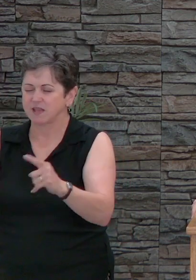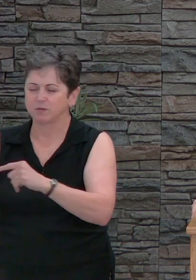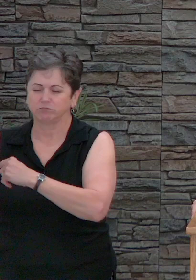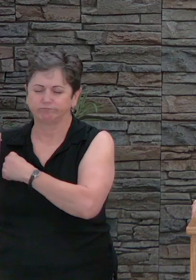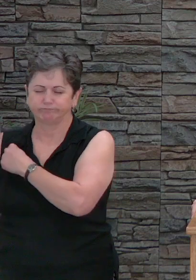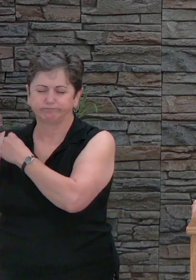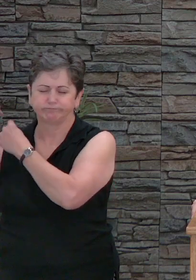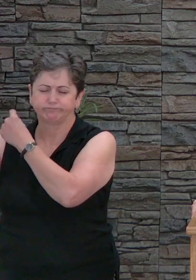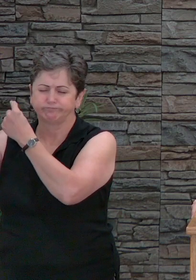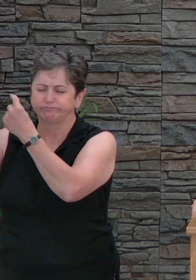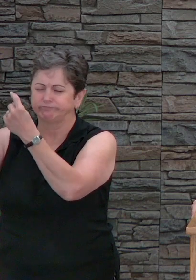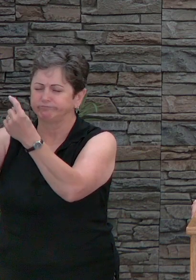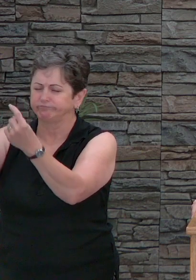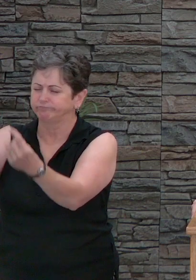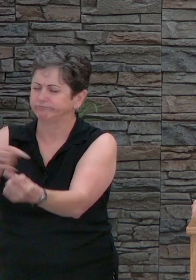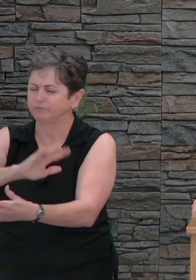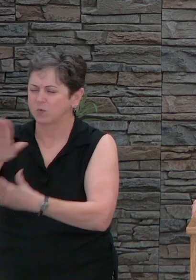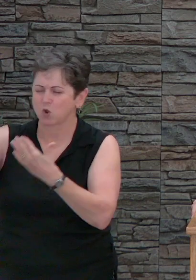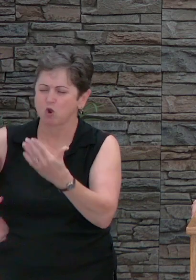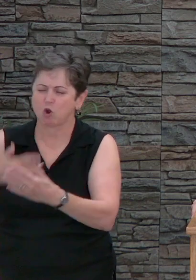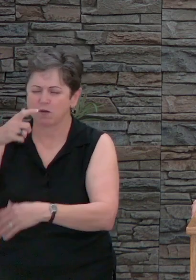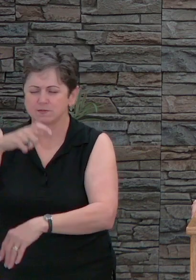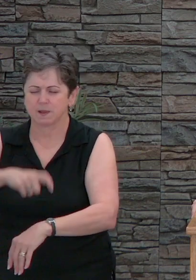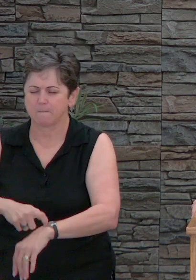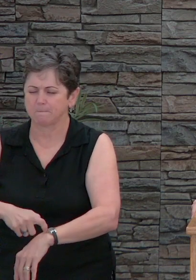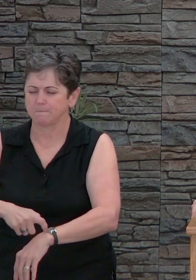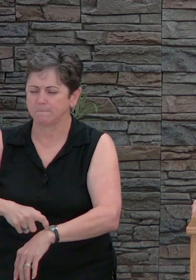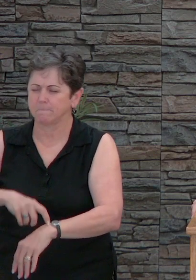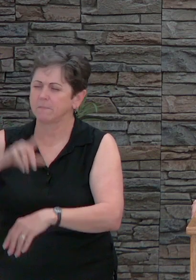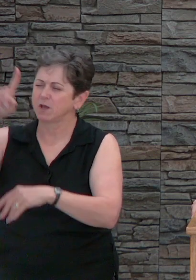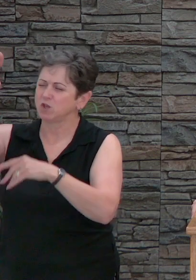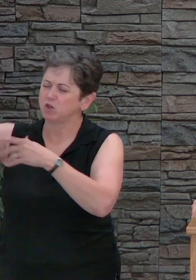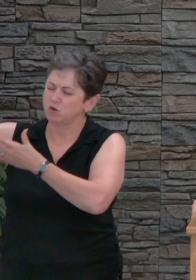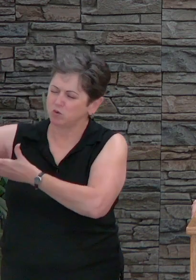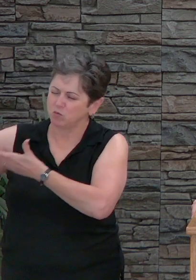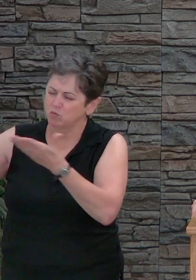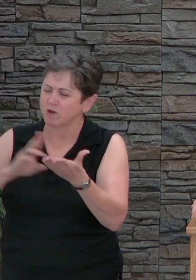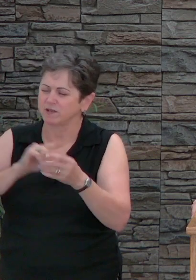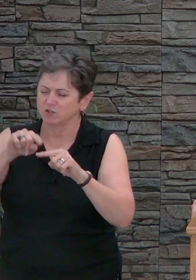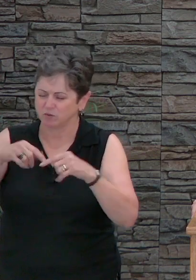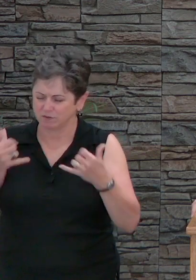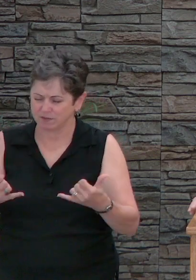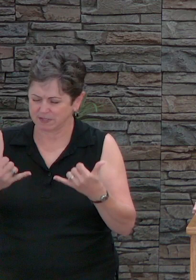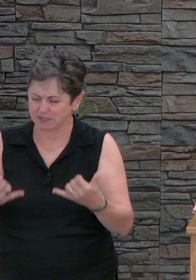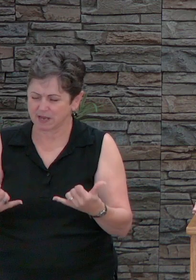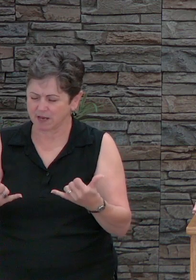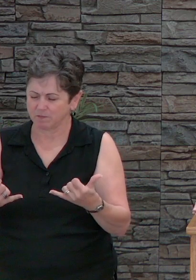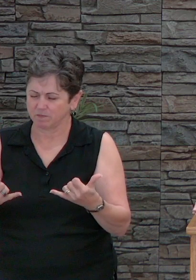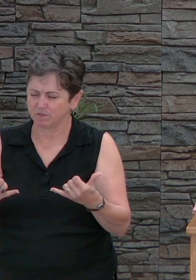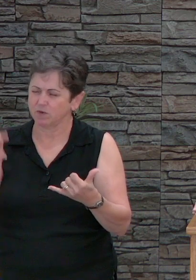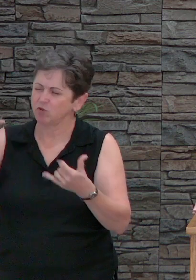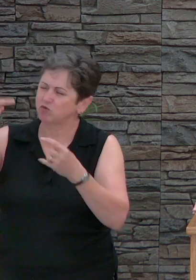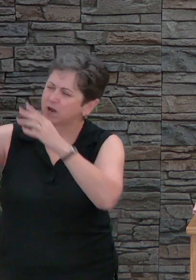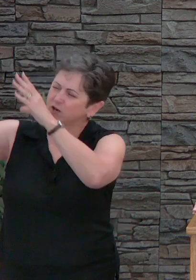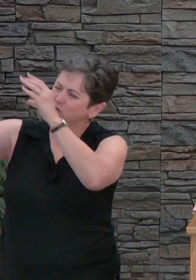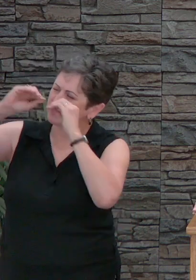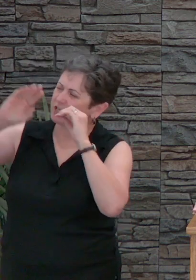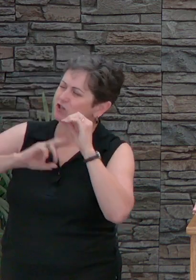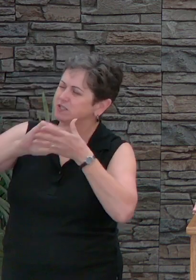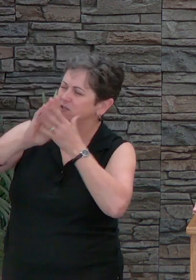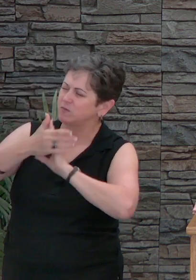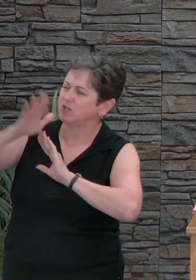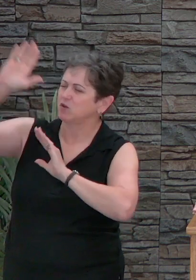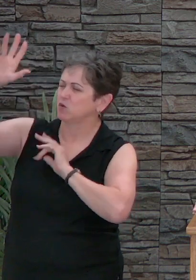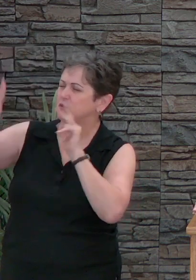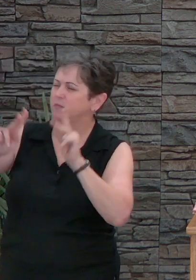throughout all time. And Father, that you brought us to this point. You're trying to teach us to be the people